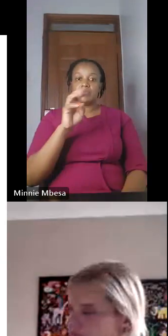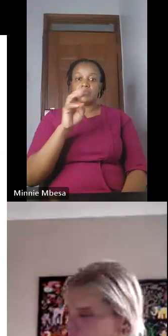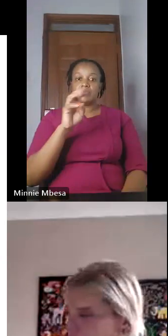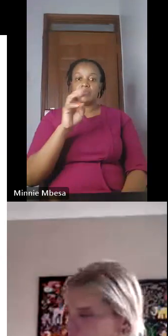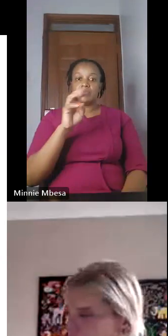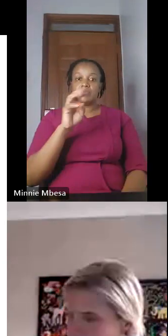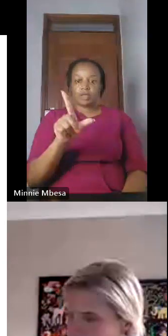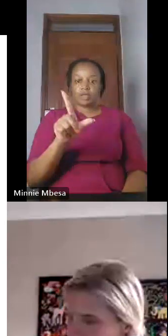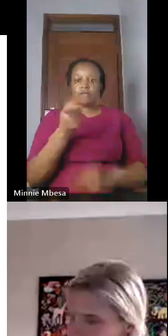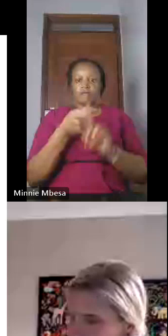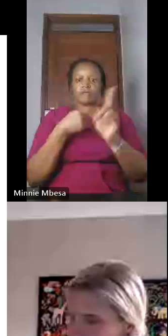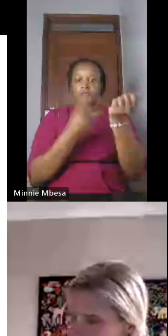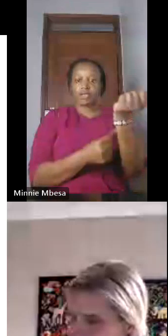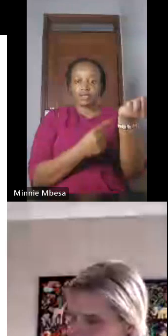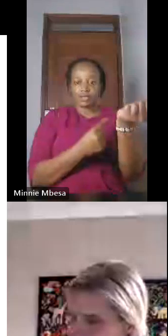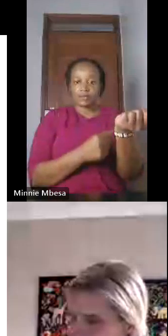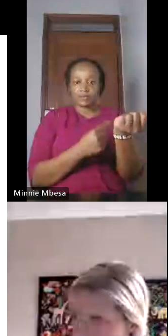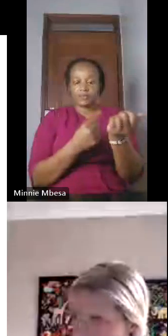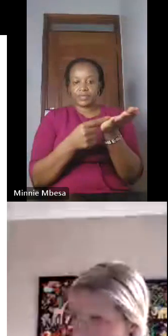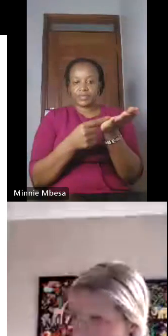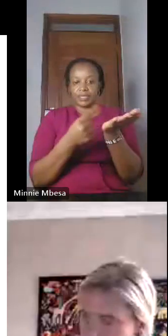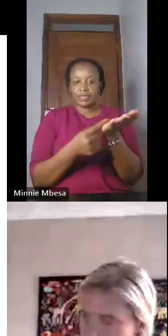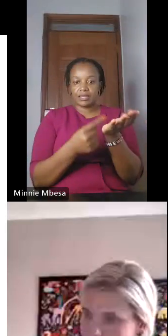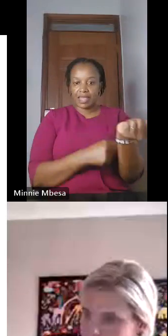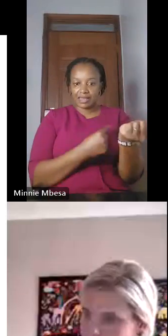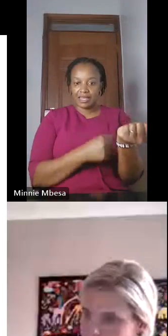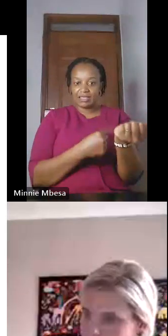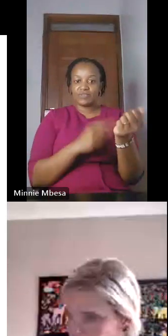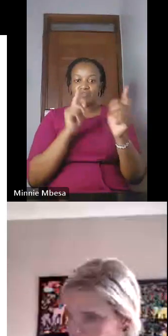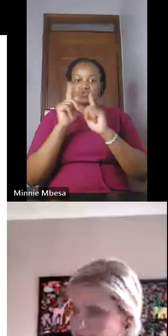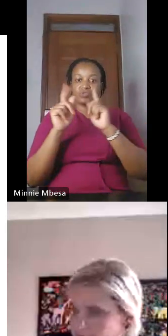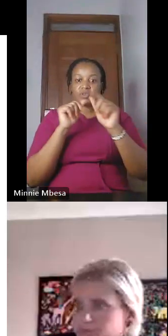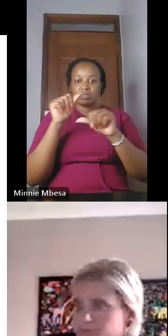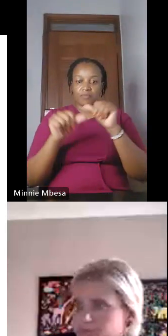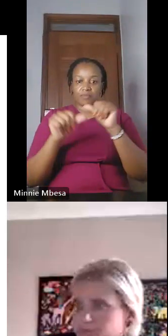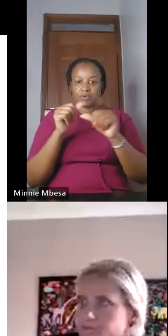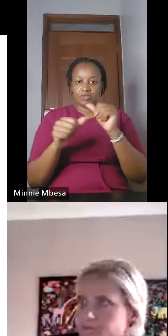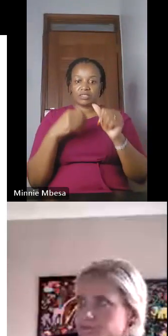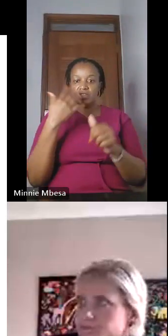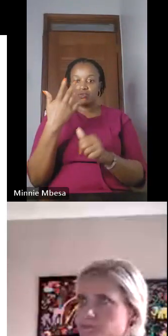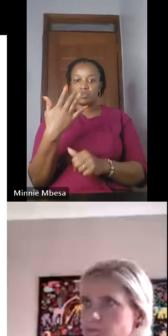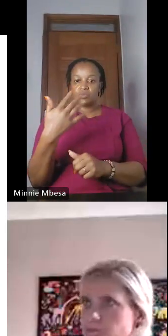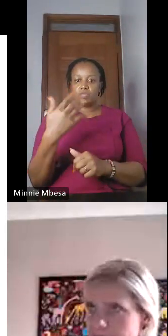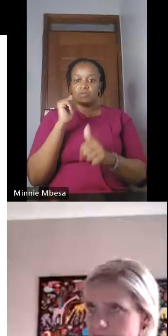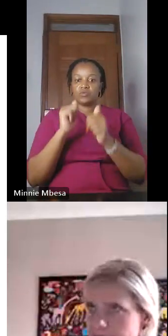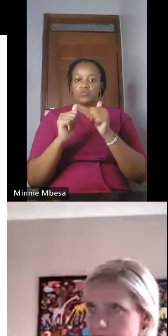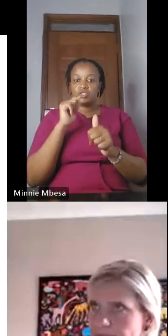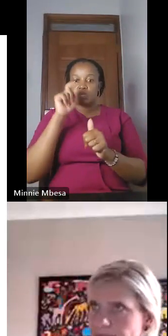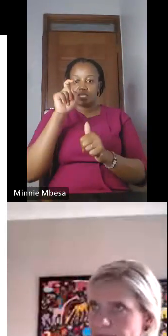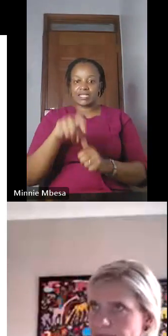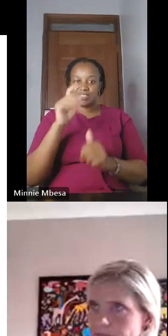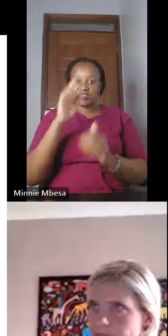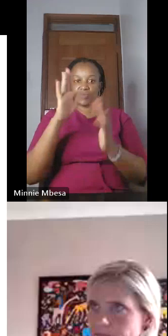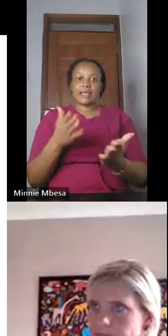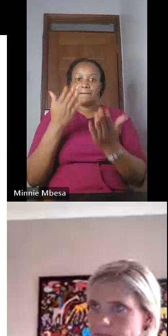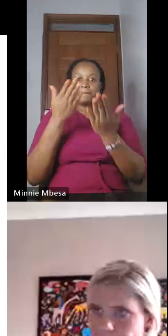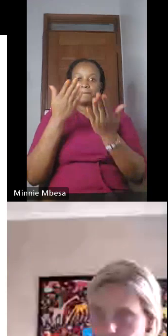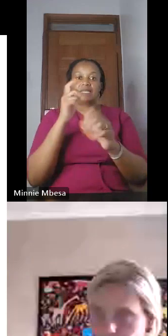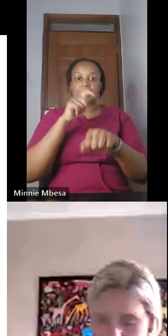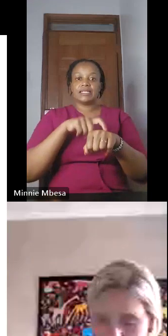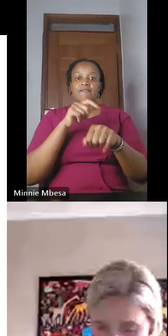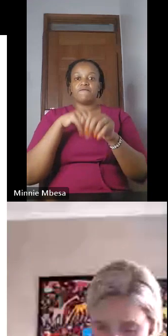question, you made mention of certain documents we are supposed to submit when we are filling the forms. Yes, One